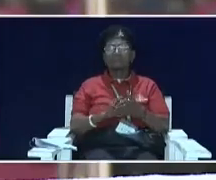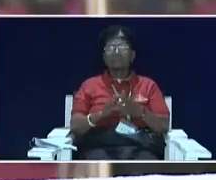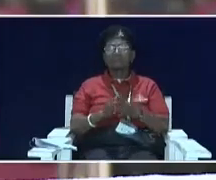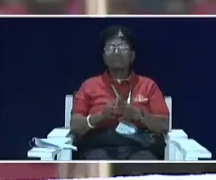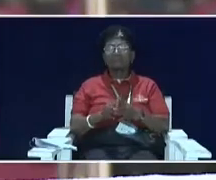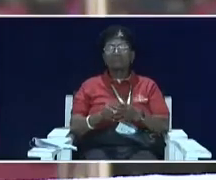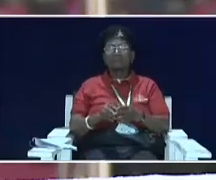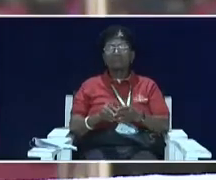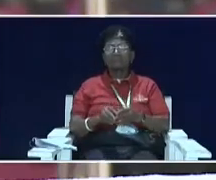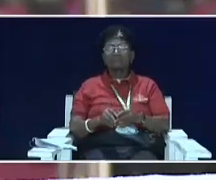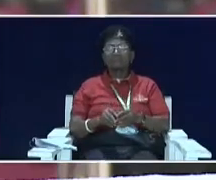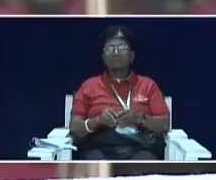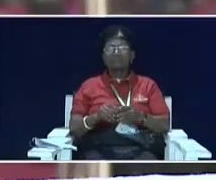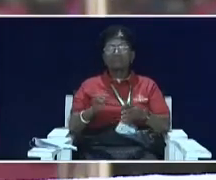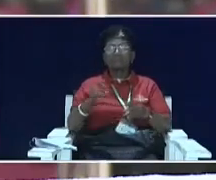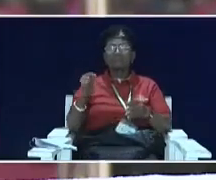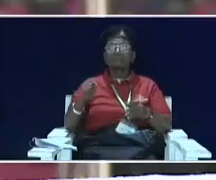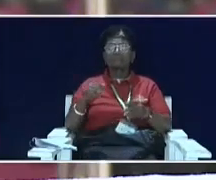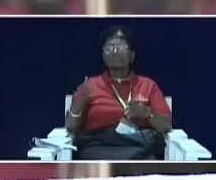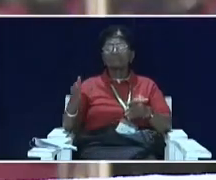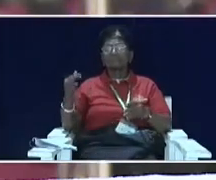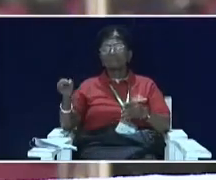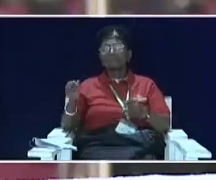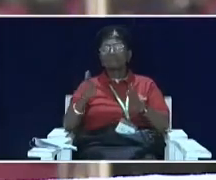Oh, we attended a wedding.